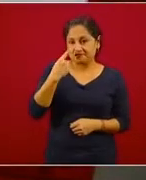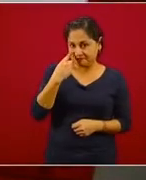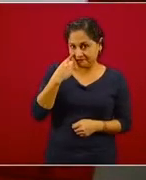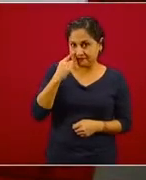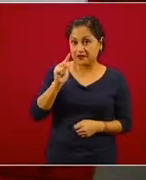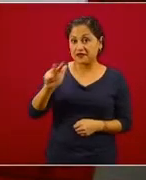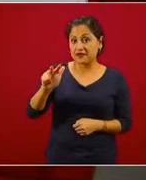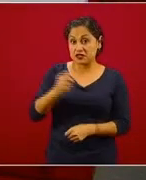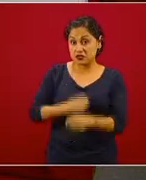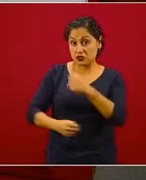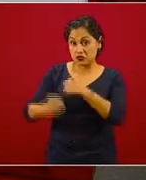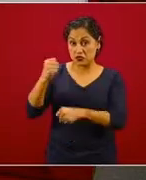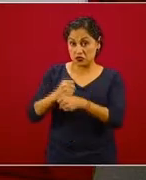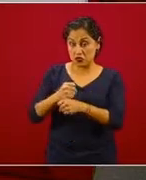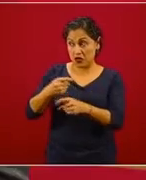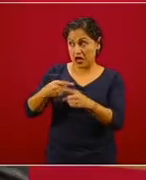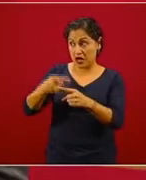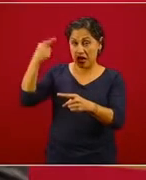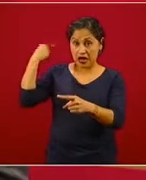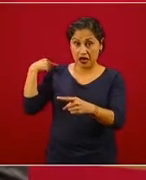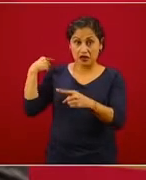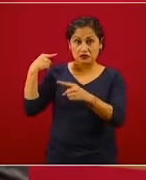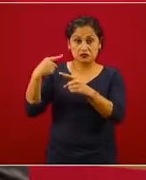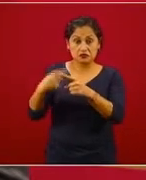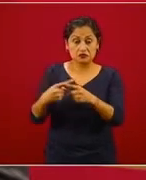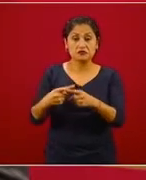they have been in the past 10 or 15 years.